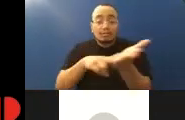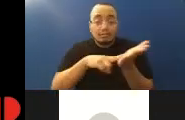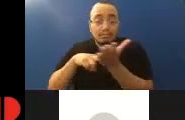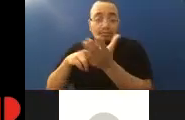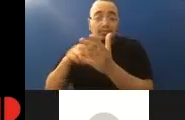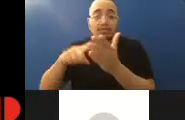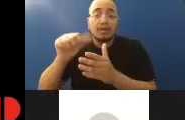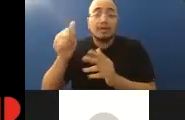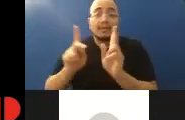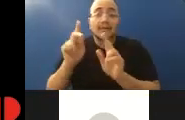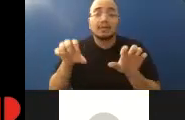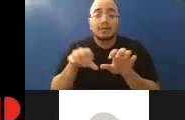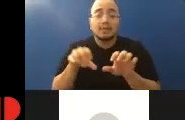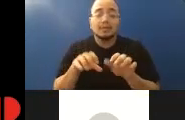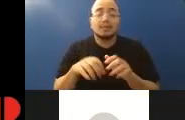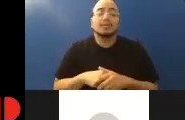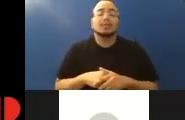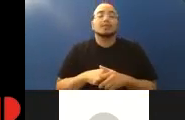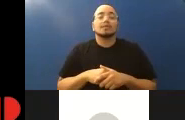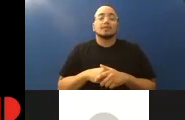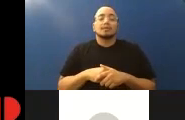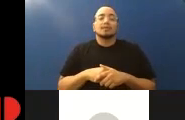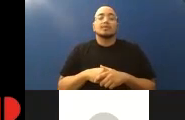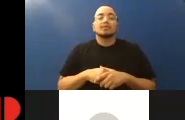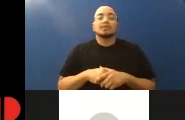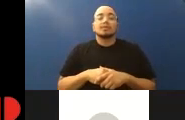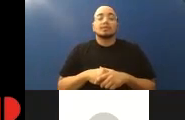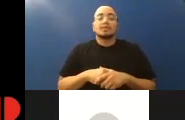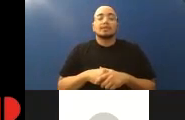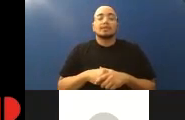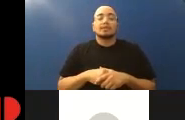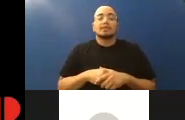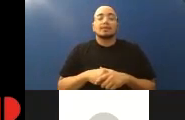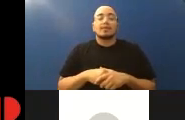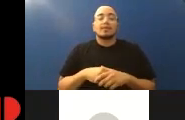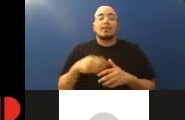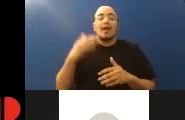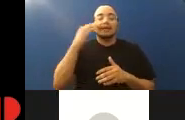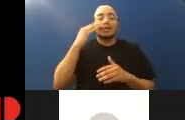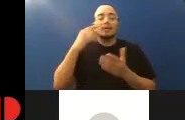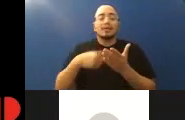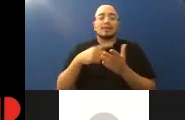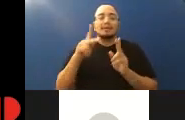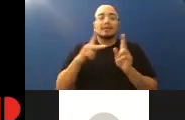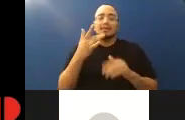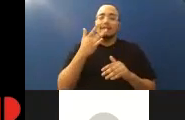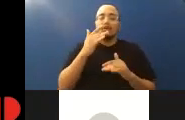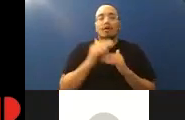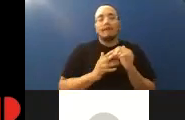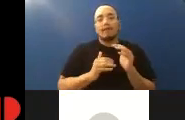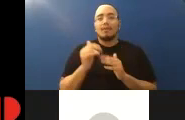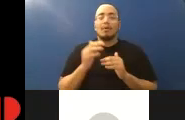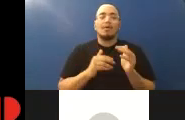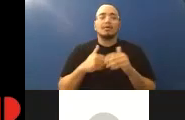the person you're trying to be an ally for with what makes them comfortable. So a lot of times, like, people don't speak up, and